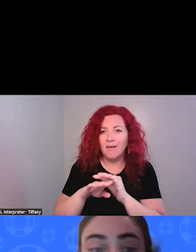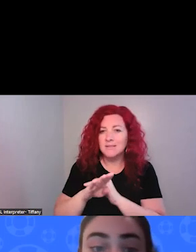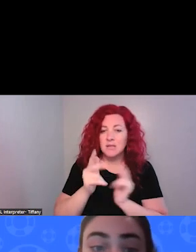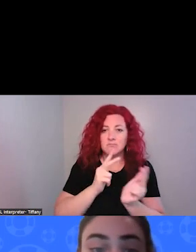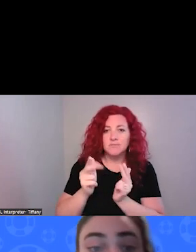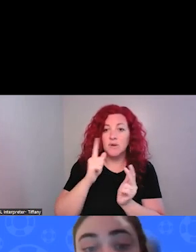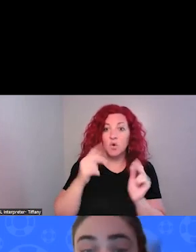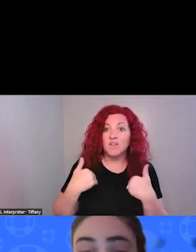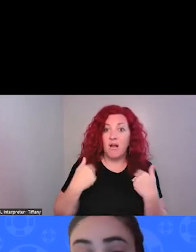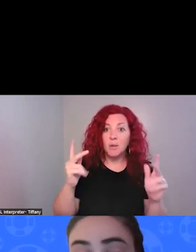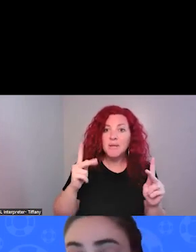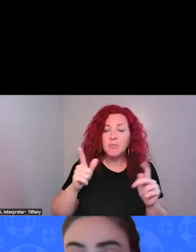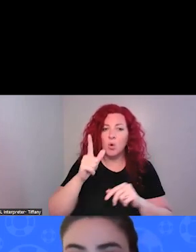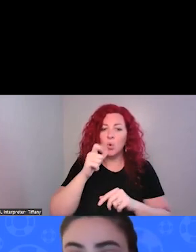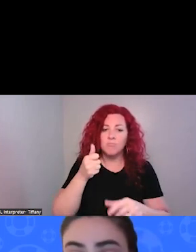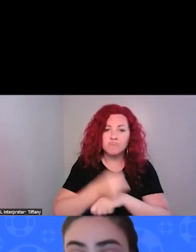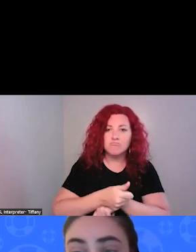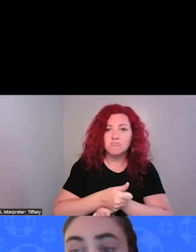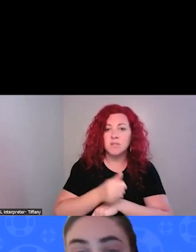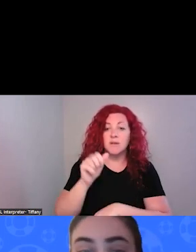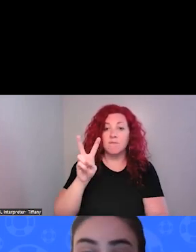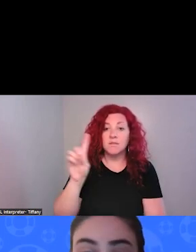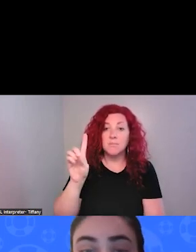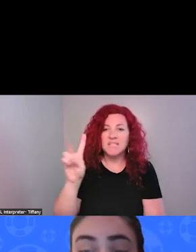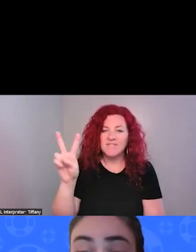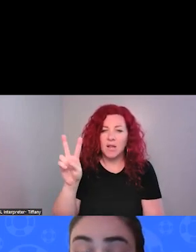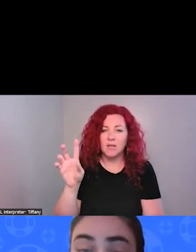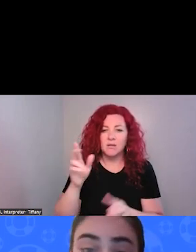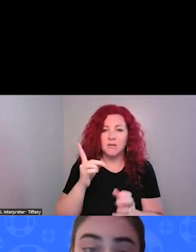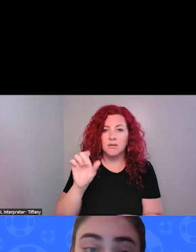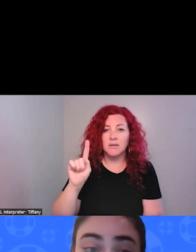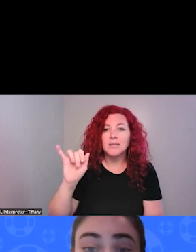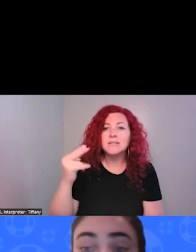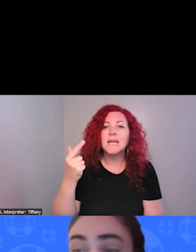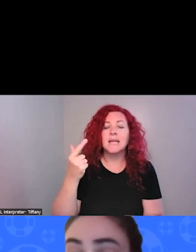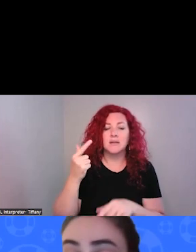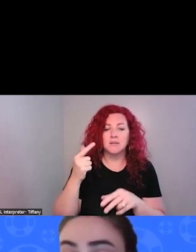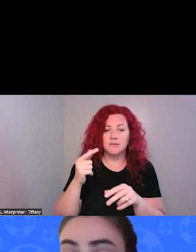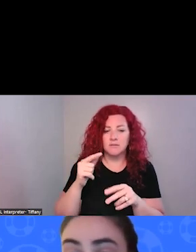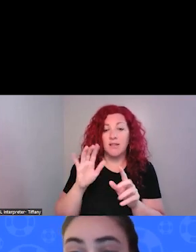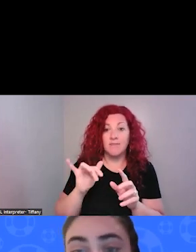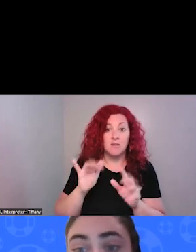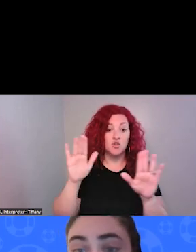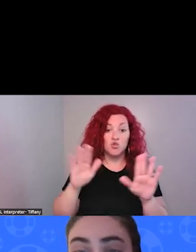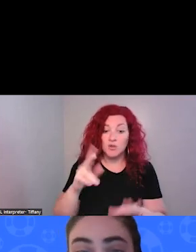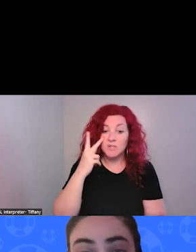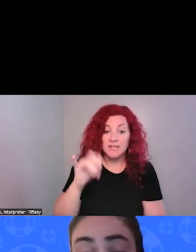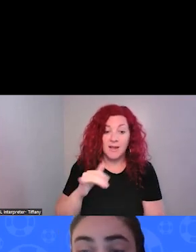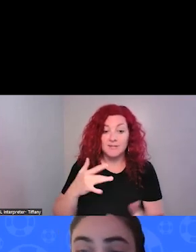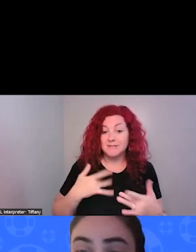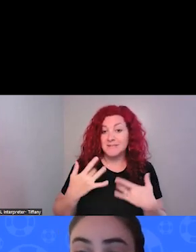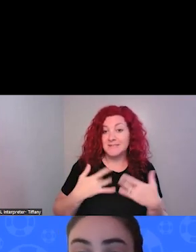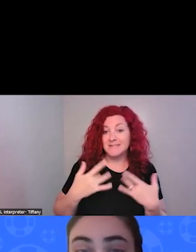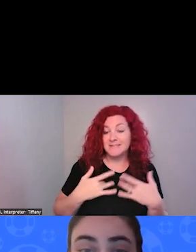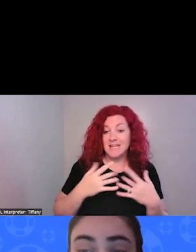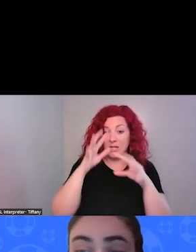who have been convicted of domestic violence as part of a dating relationship. That's the boyfriend loophole. So really great to see, exciting that the president signed